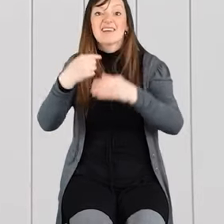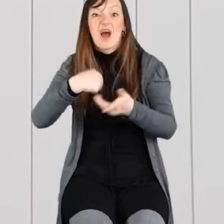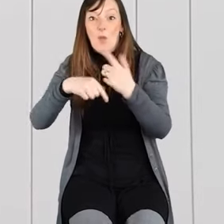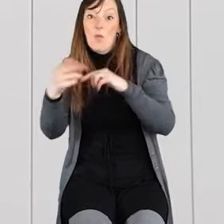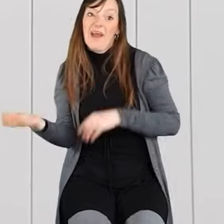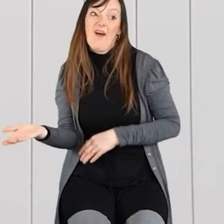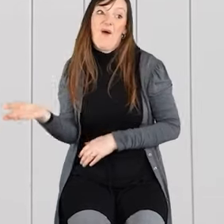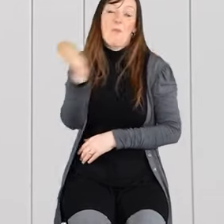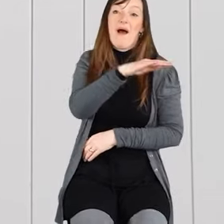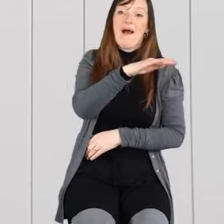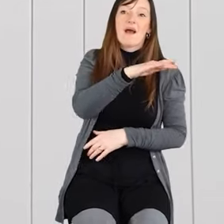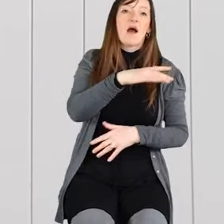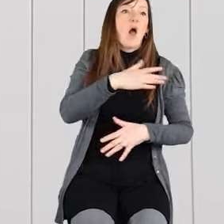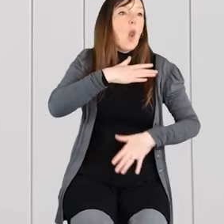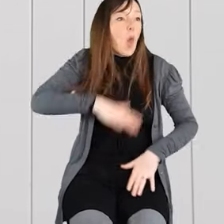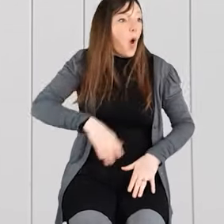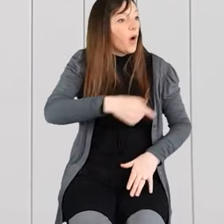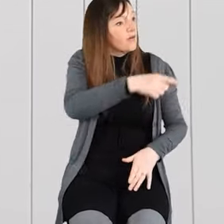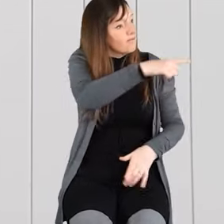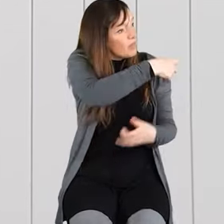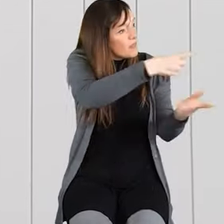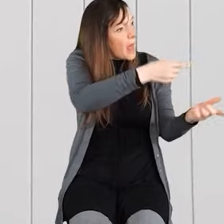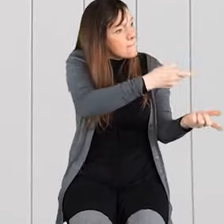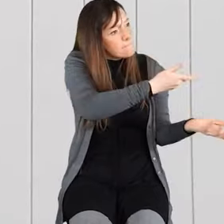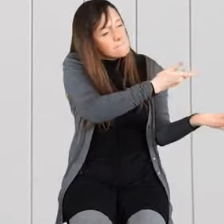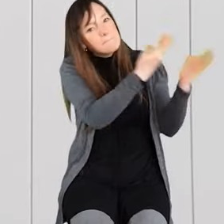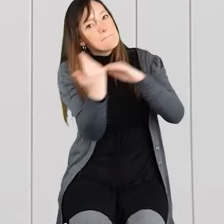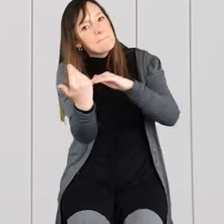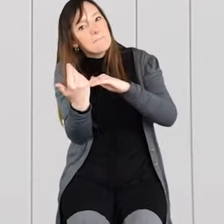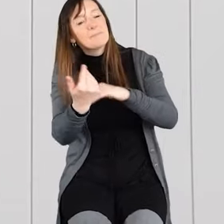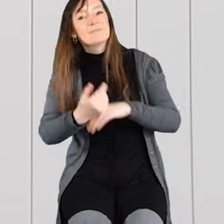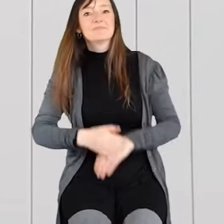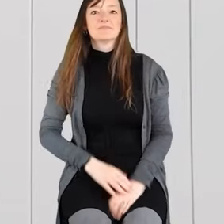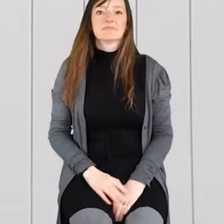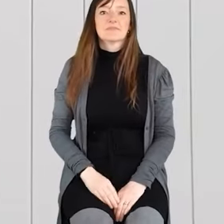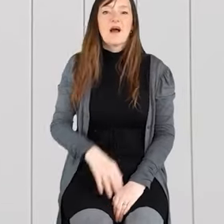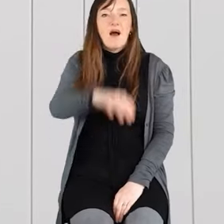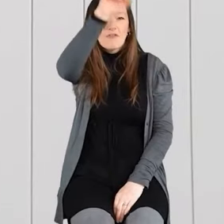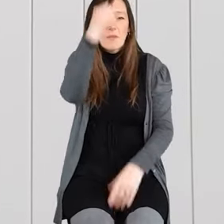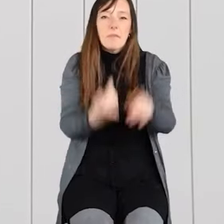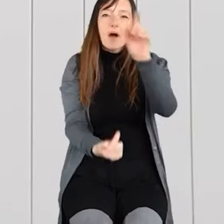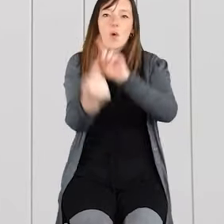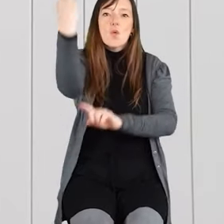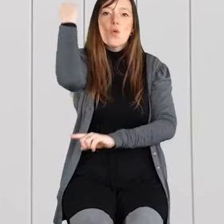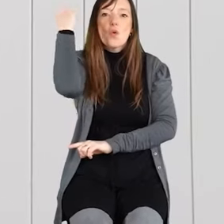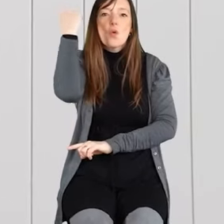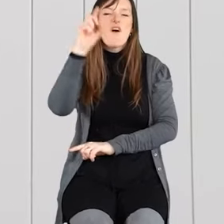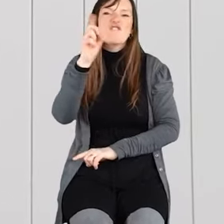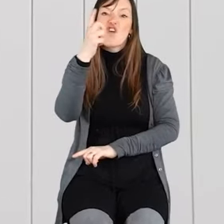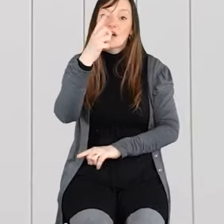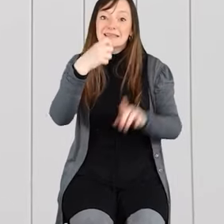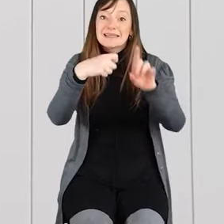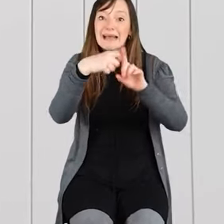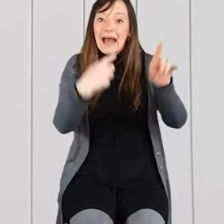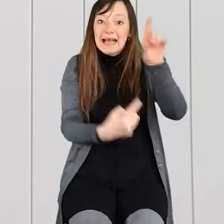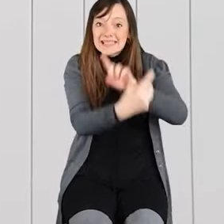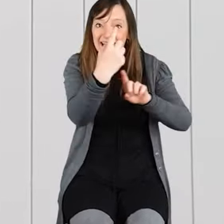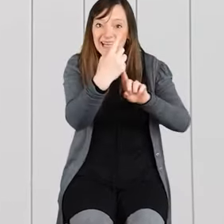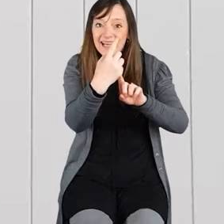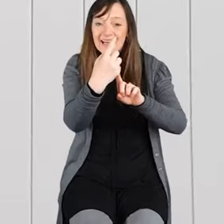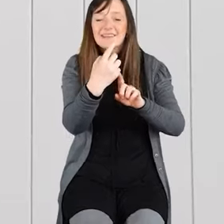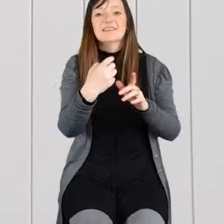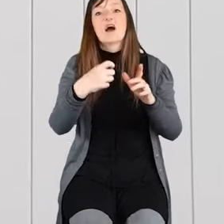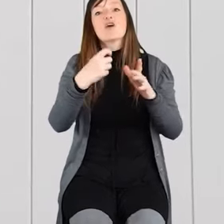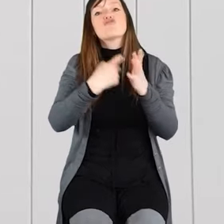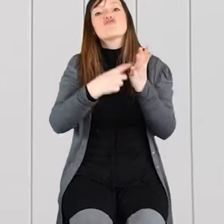day, and we have gone away longing for others to be with us in that great crowd. In the first Keswick